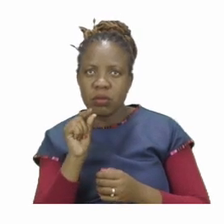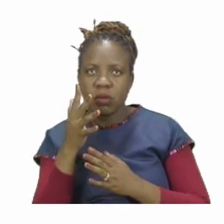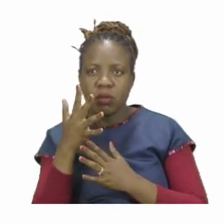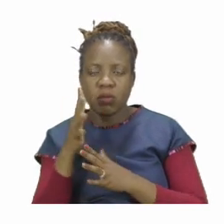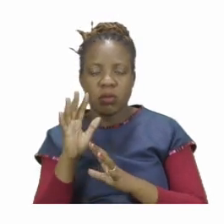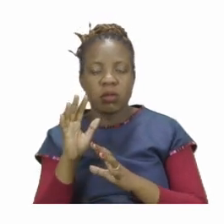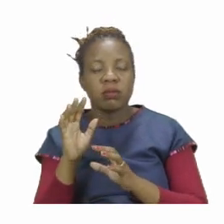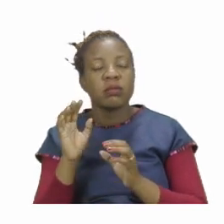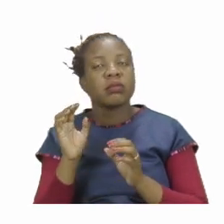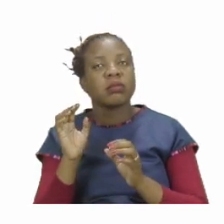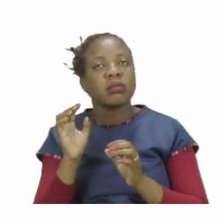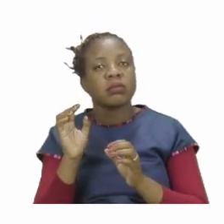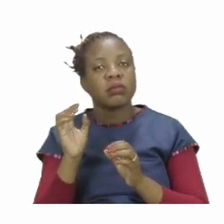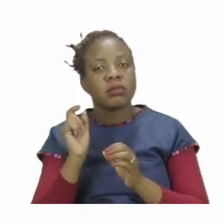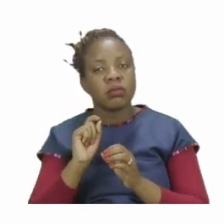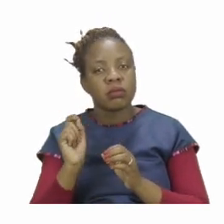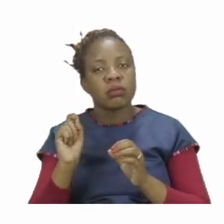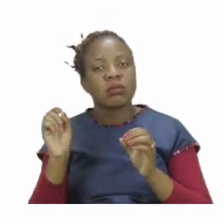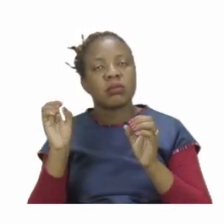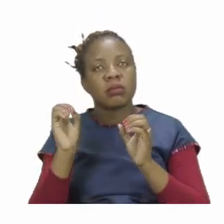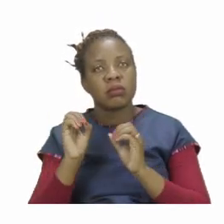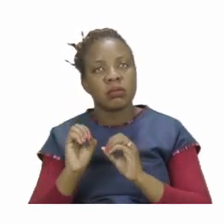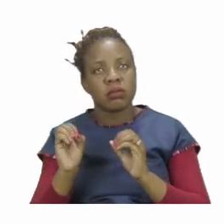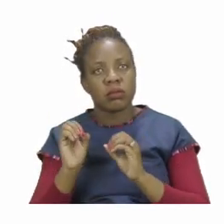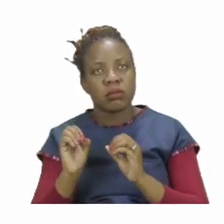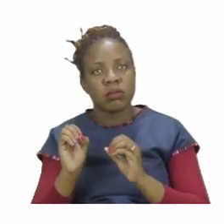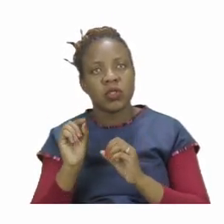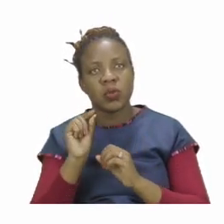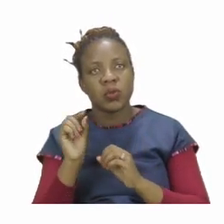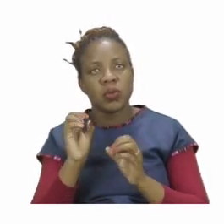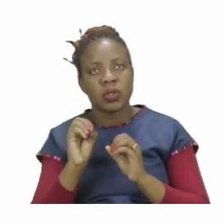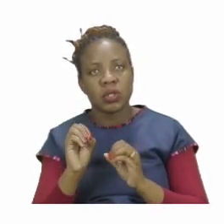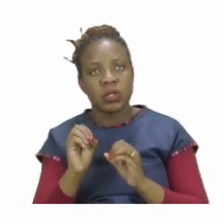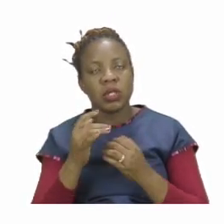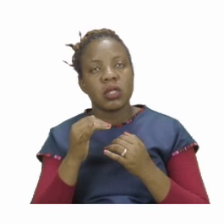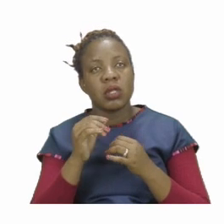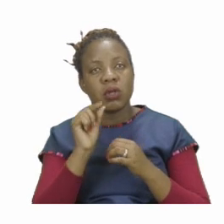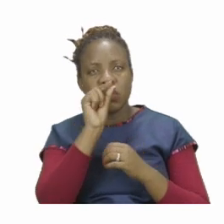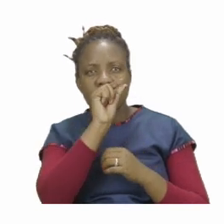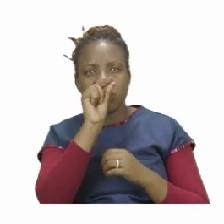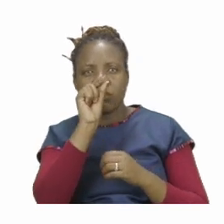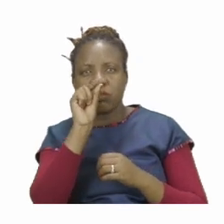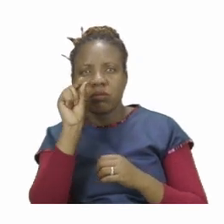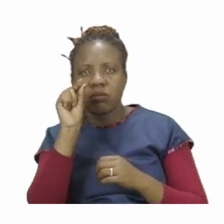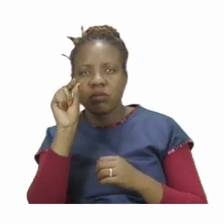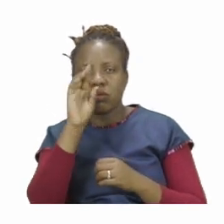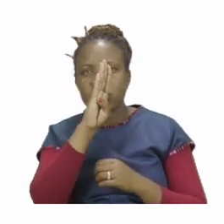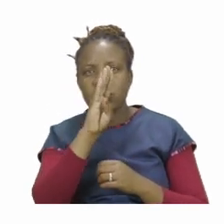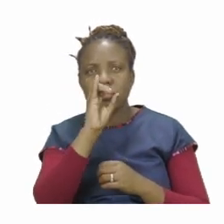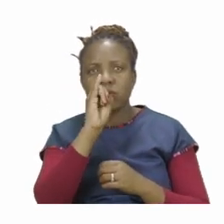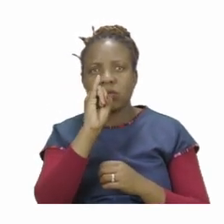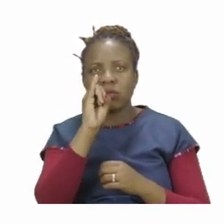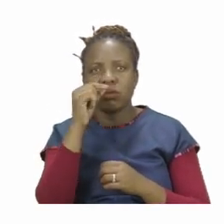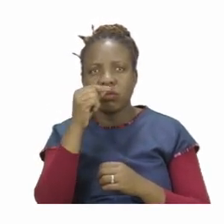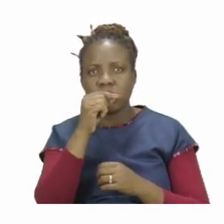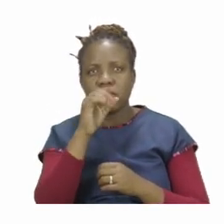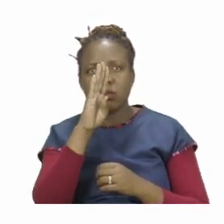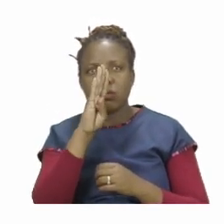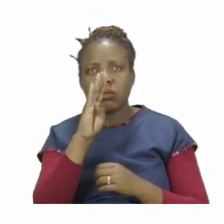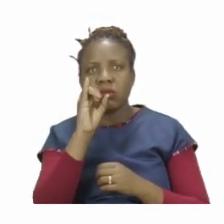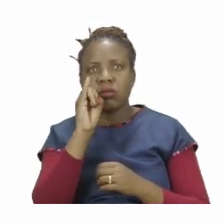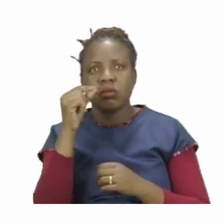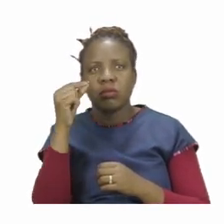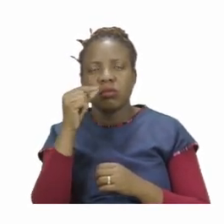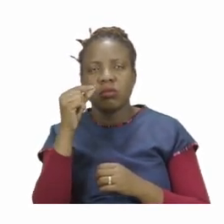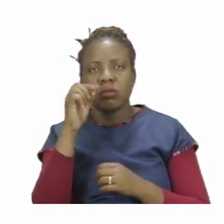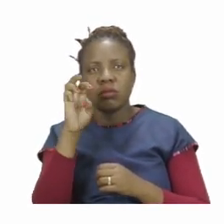big, bigger, or biggest. So now I want you to go ahead and read the